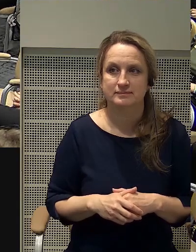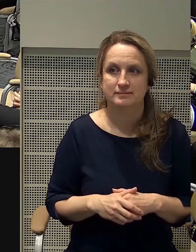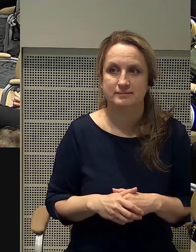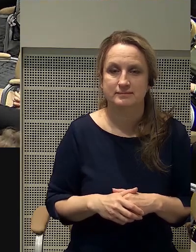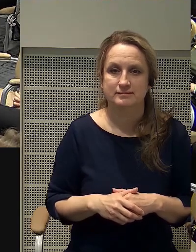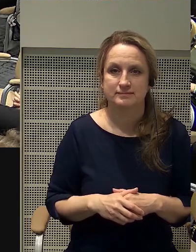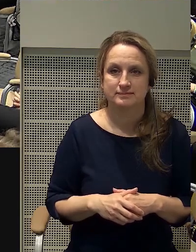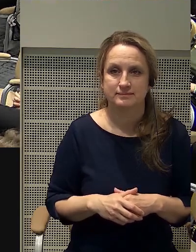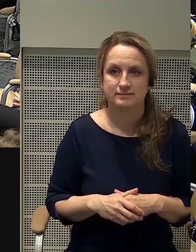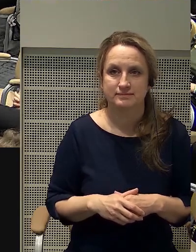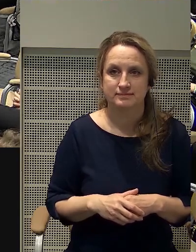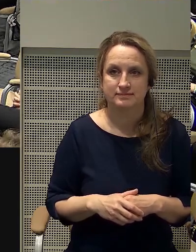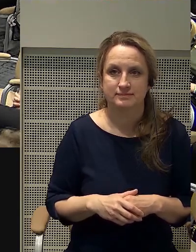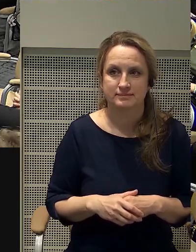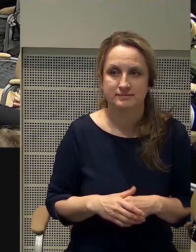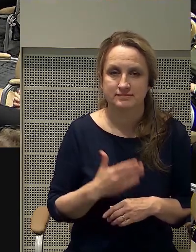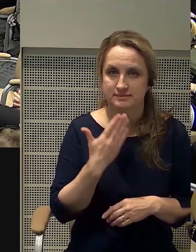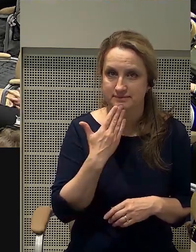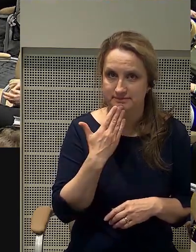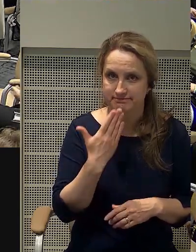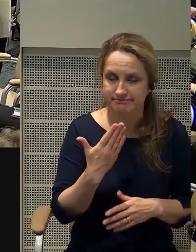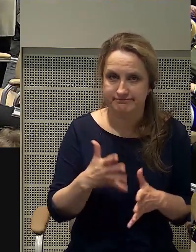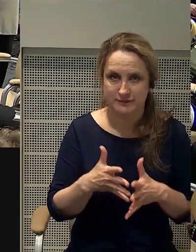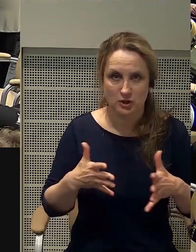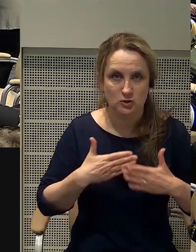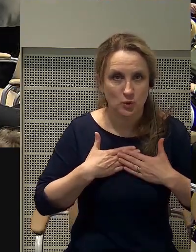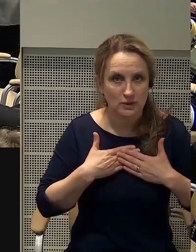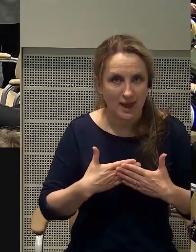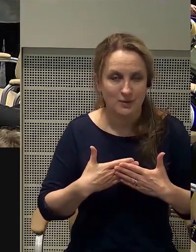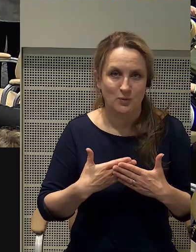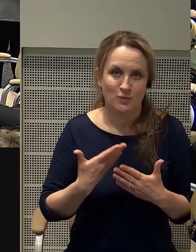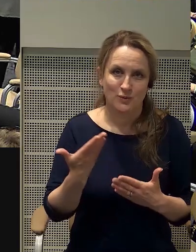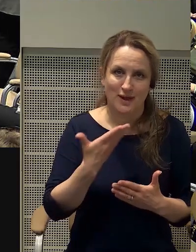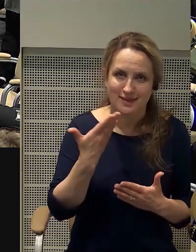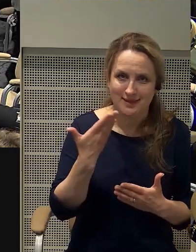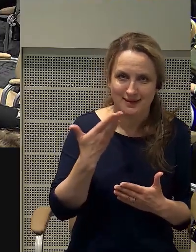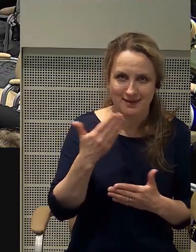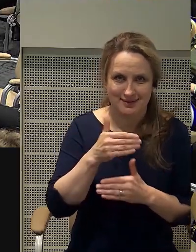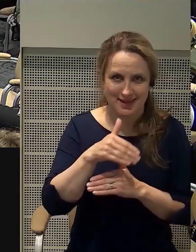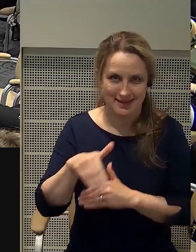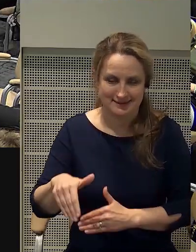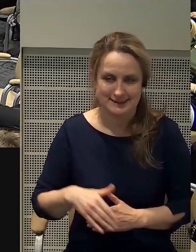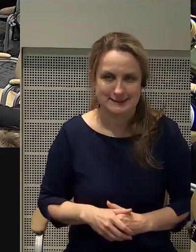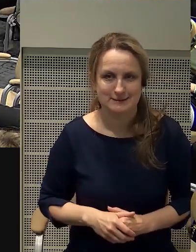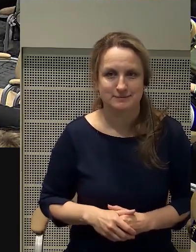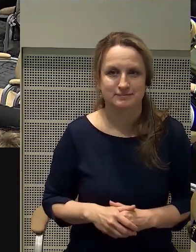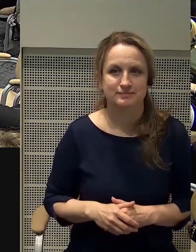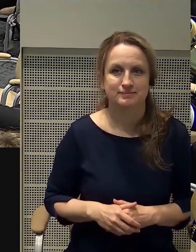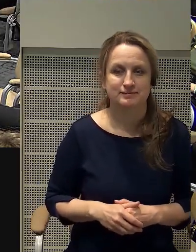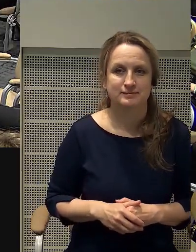Thank you very much for your presentation. I still have one very precise